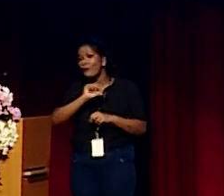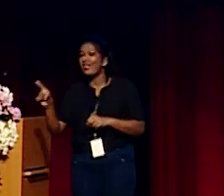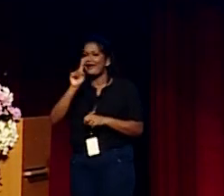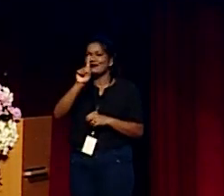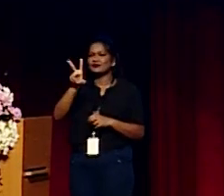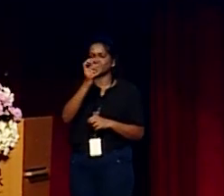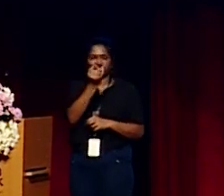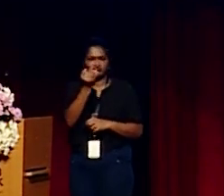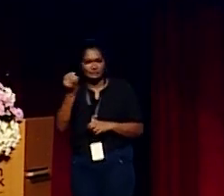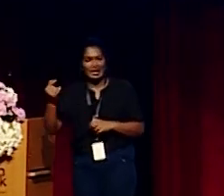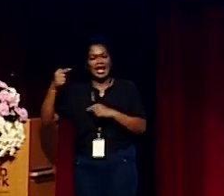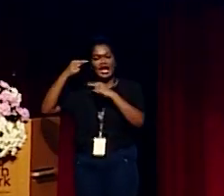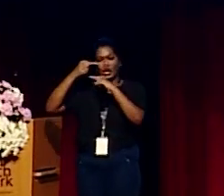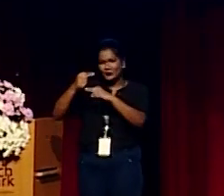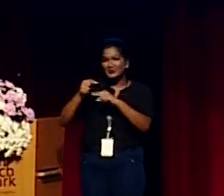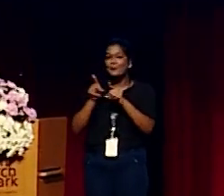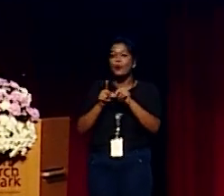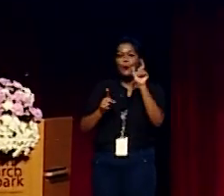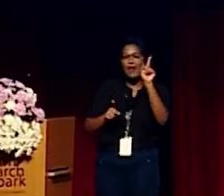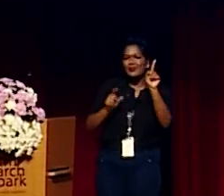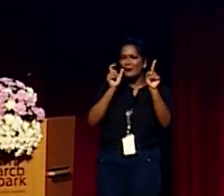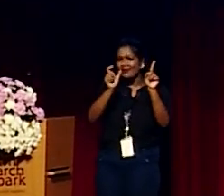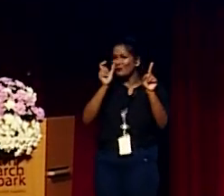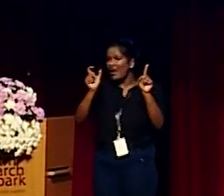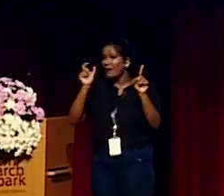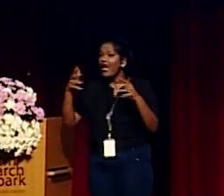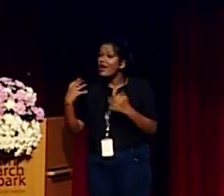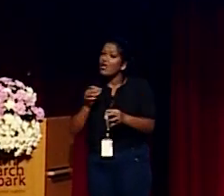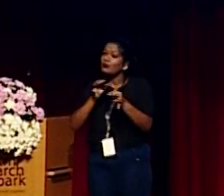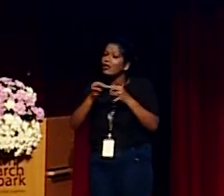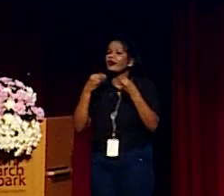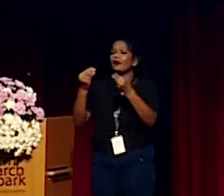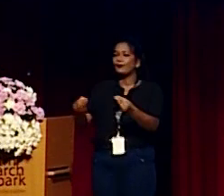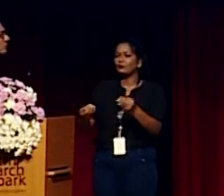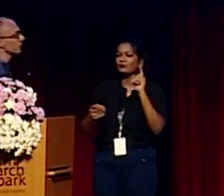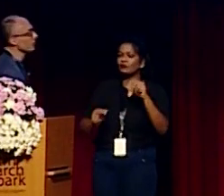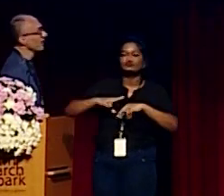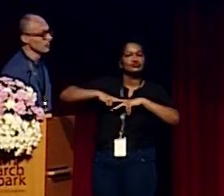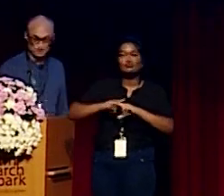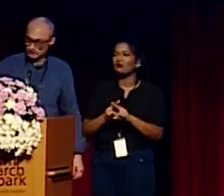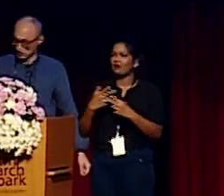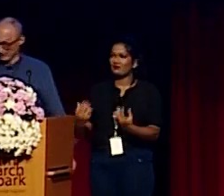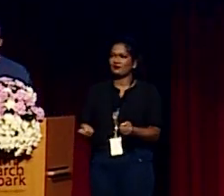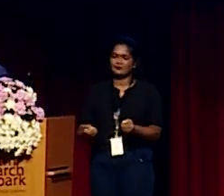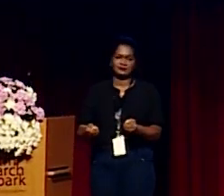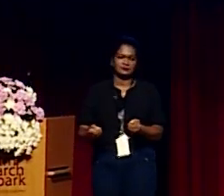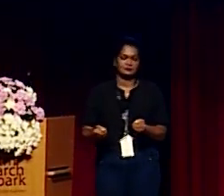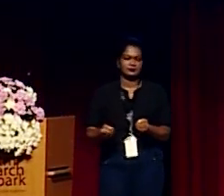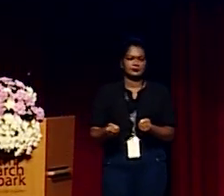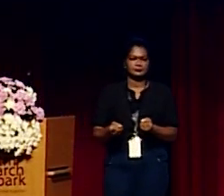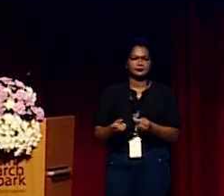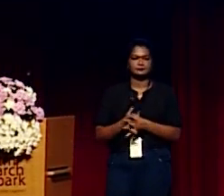characters, and so on. Equals. Again, Left parenthesis. Entire formula as much as you like.